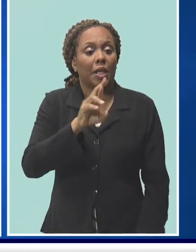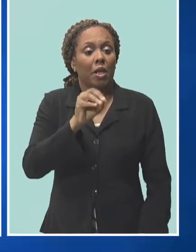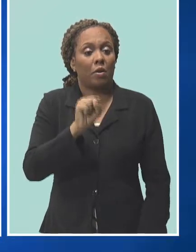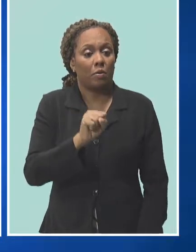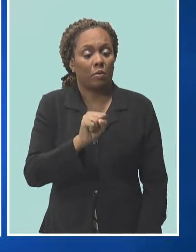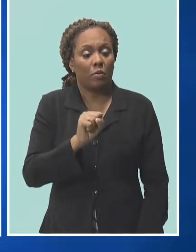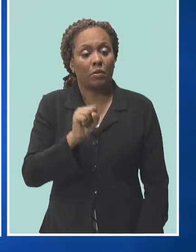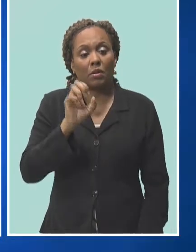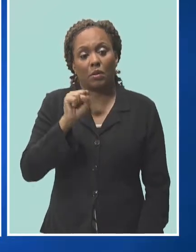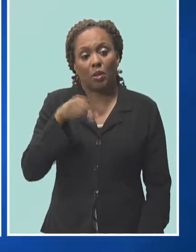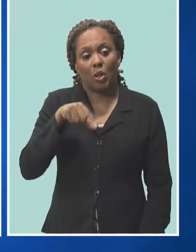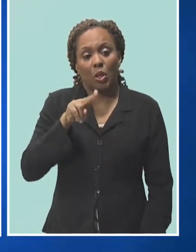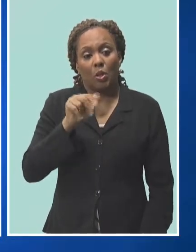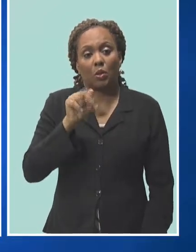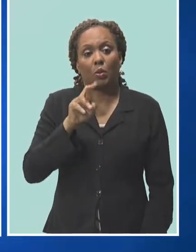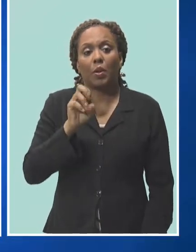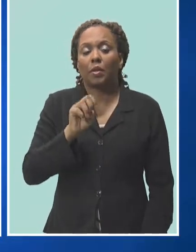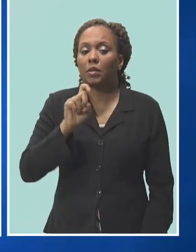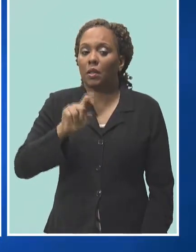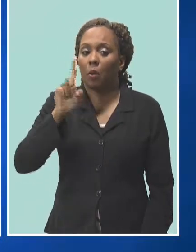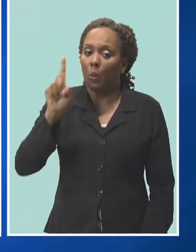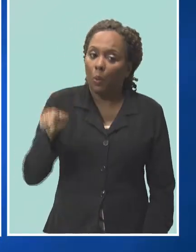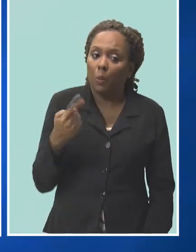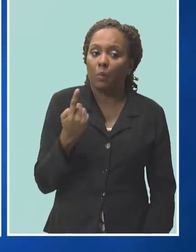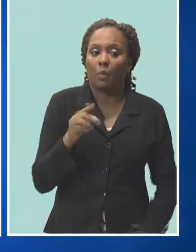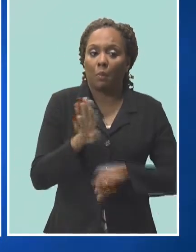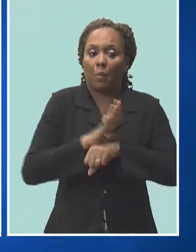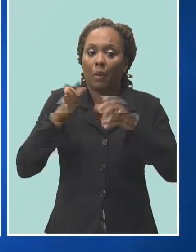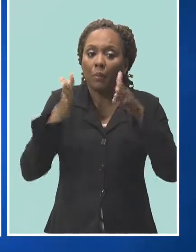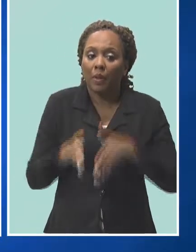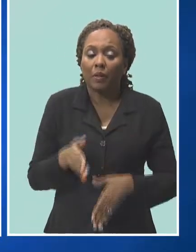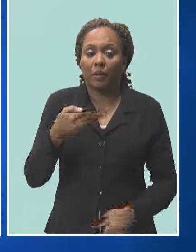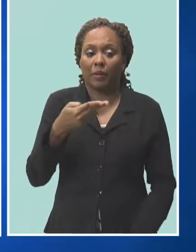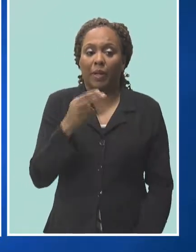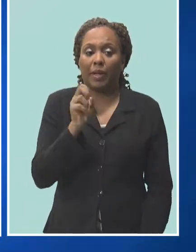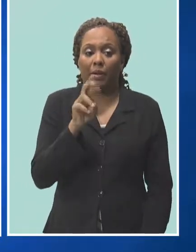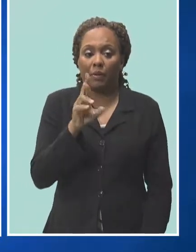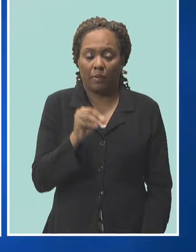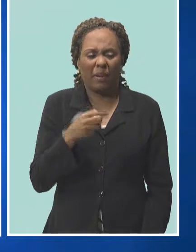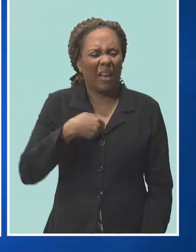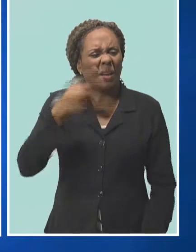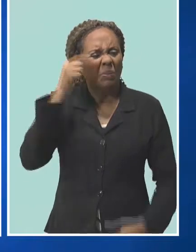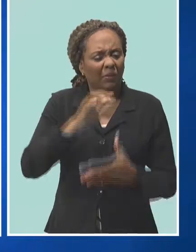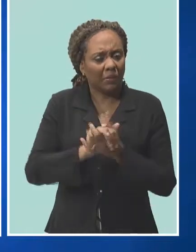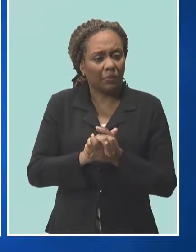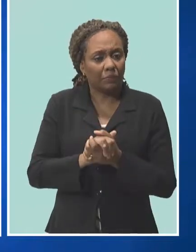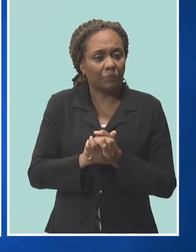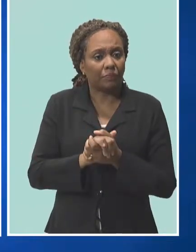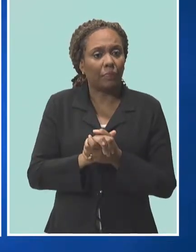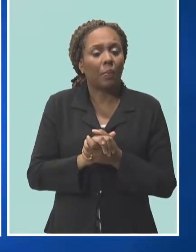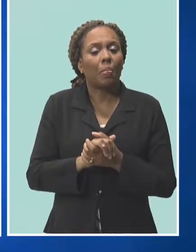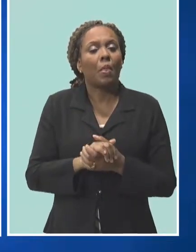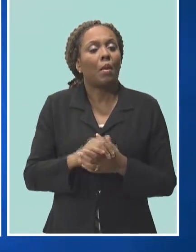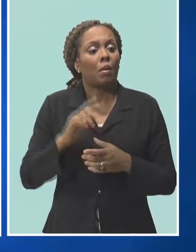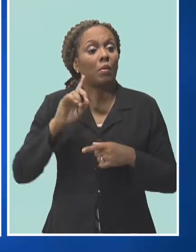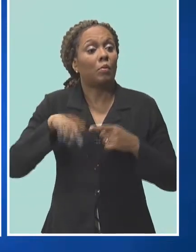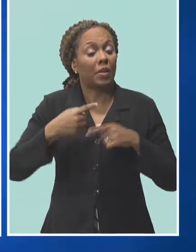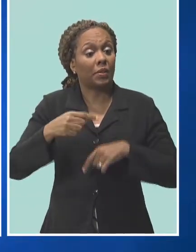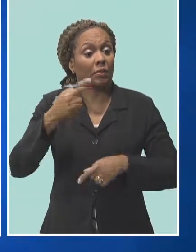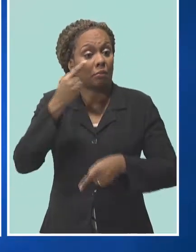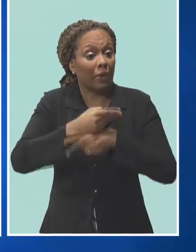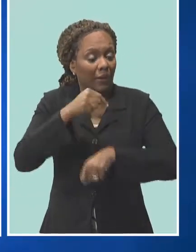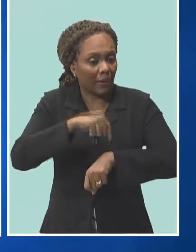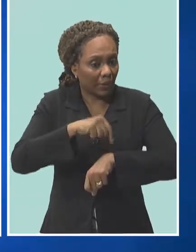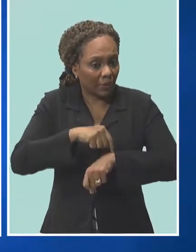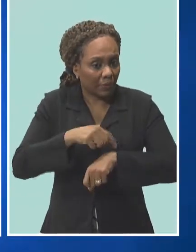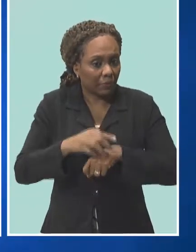national hero of Barbados. And I, like you, believe that when the time comes, that we will be in a better position. And I'm only saying